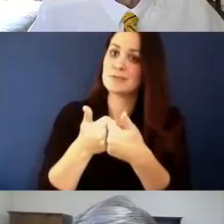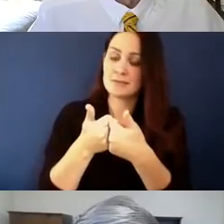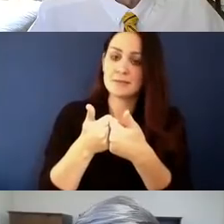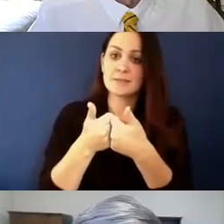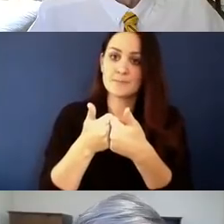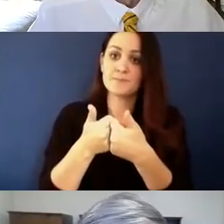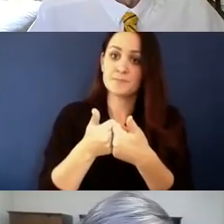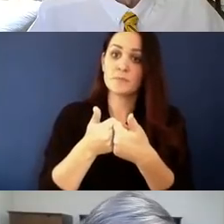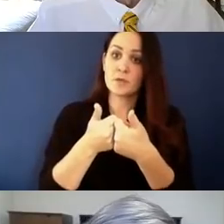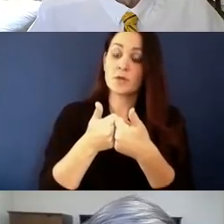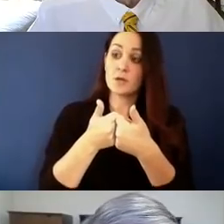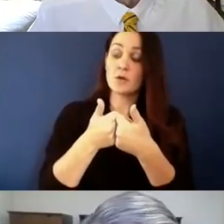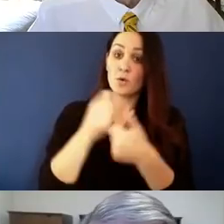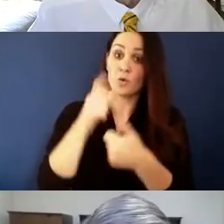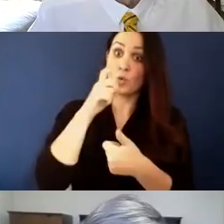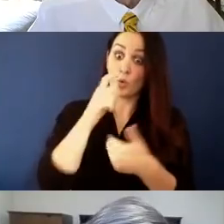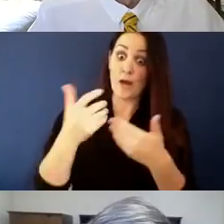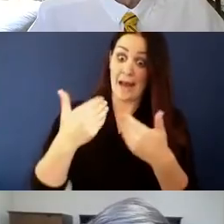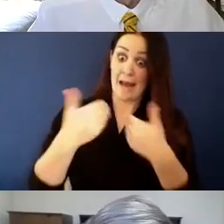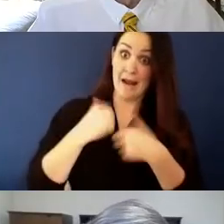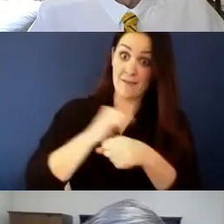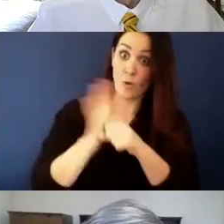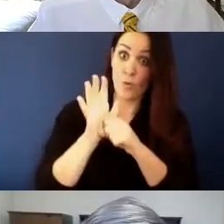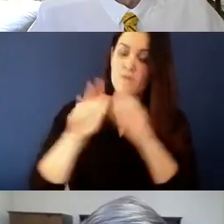positivity rate has been under 1%, but